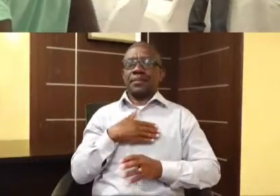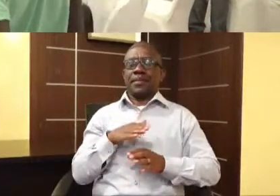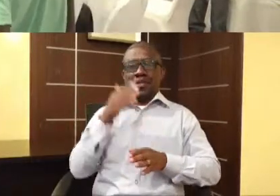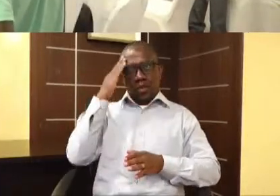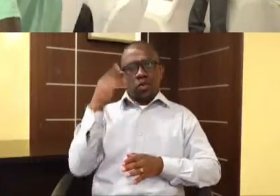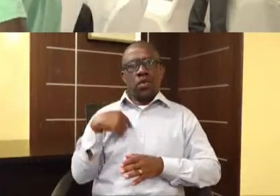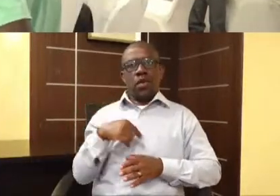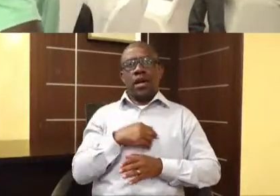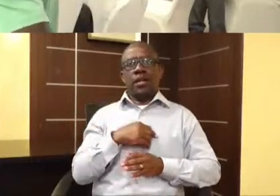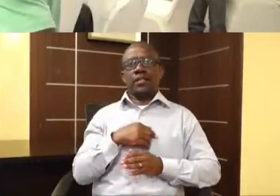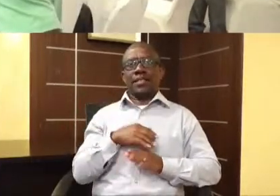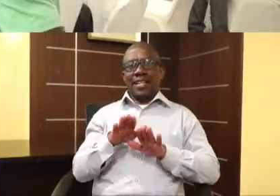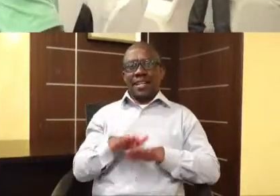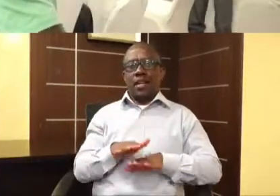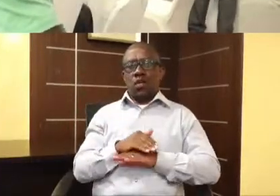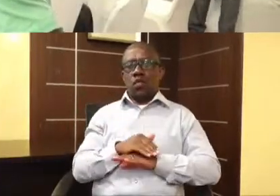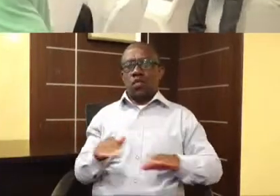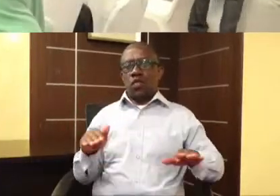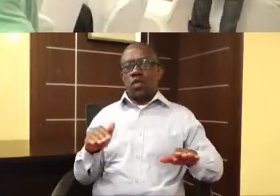be careful.